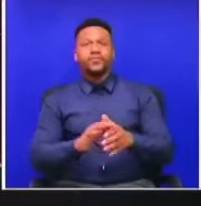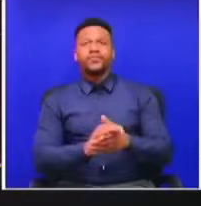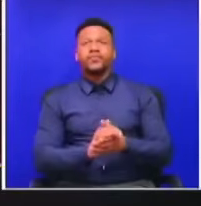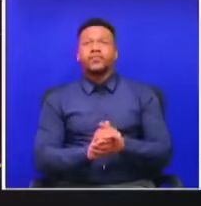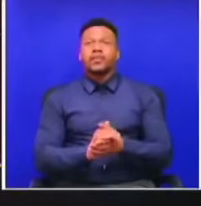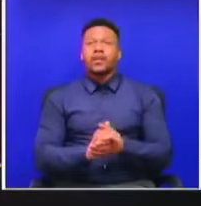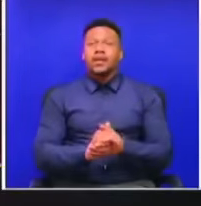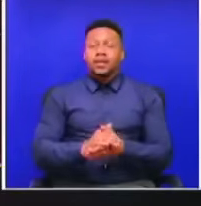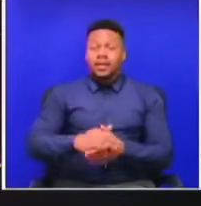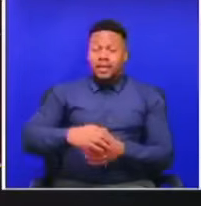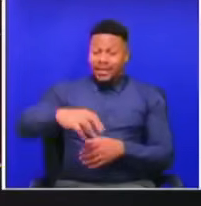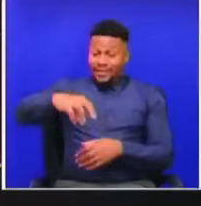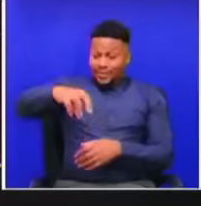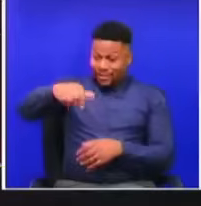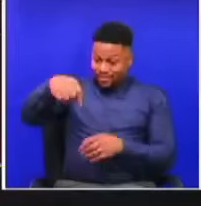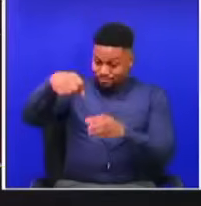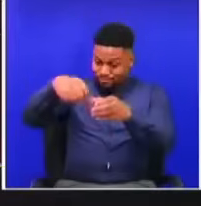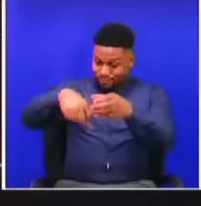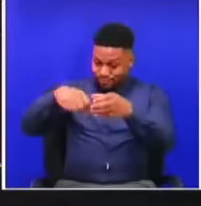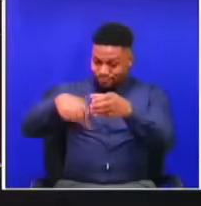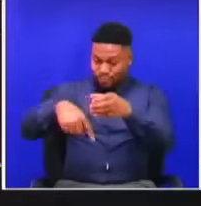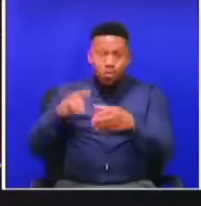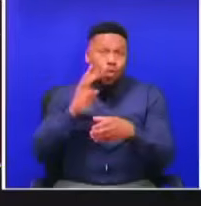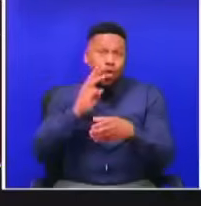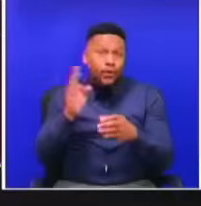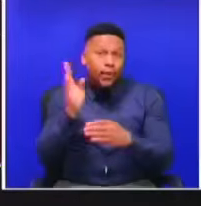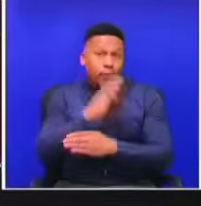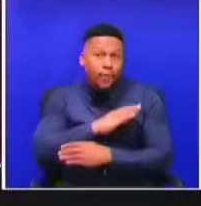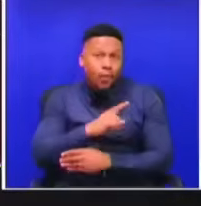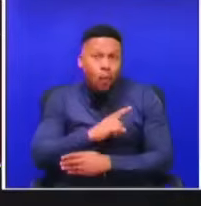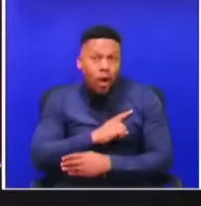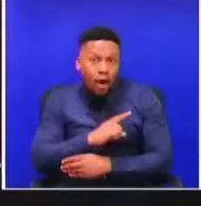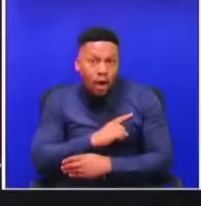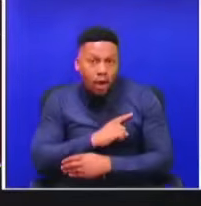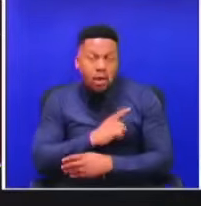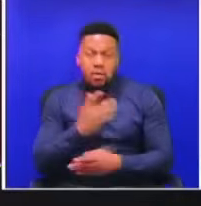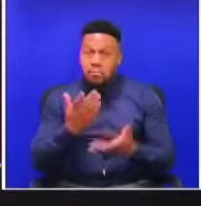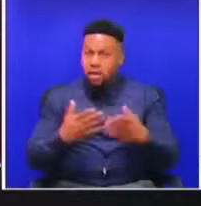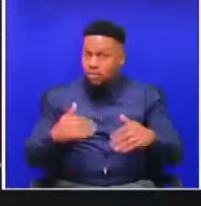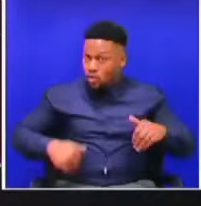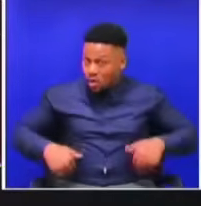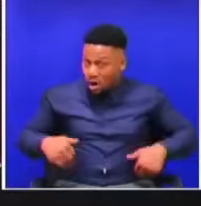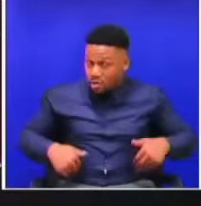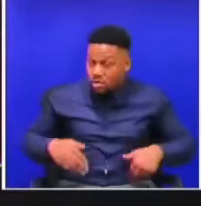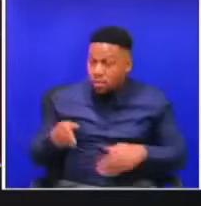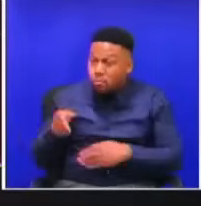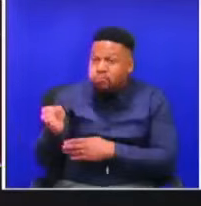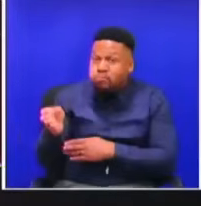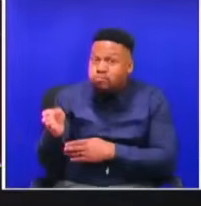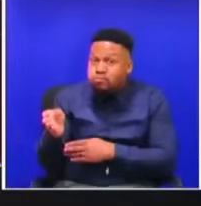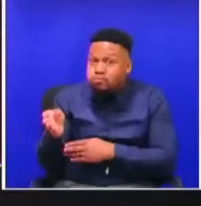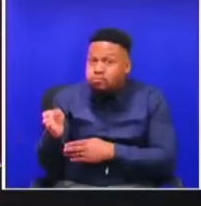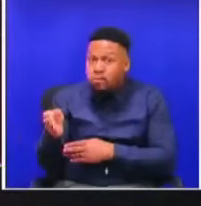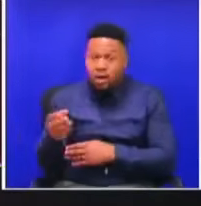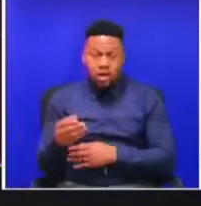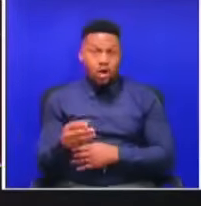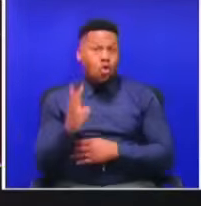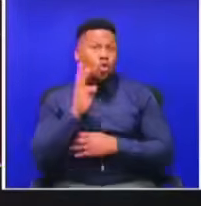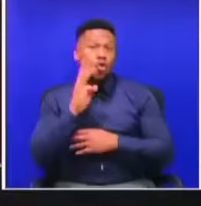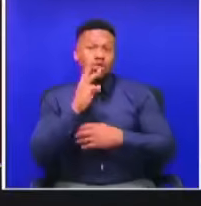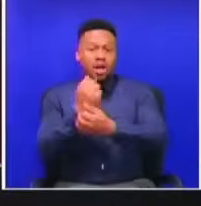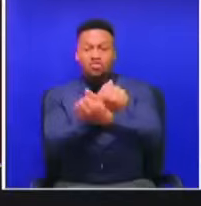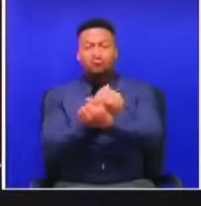because there is either corruption, there are water tanks, and we see it in our